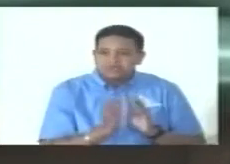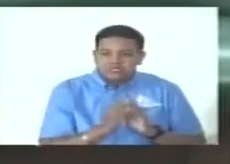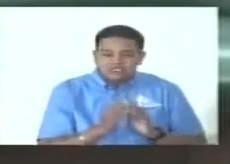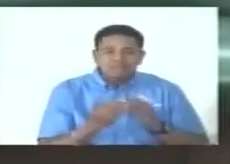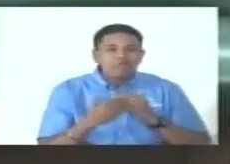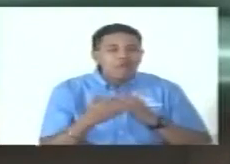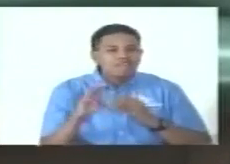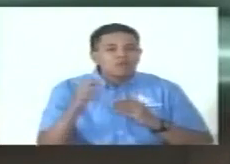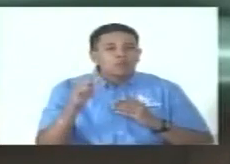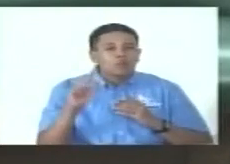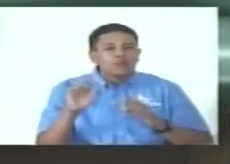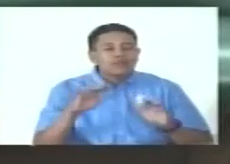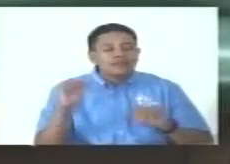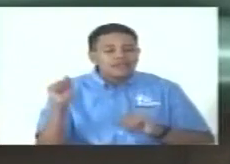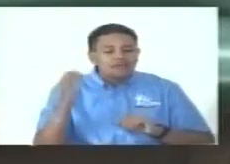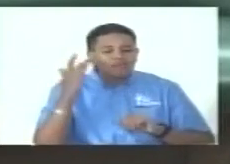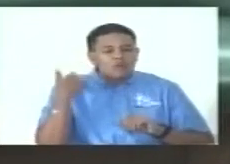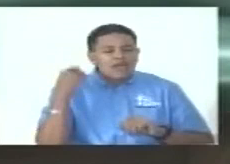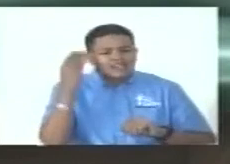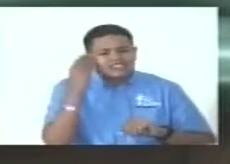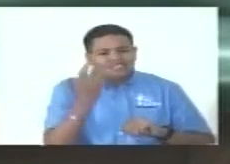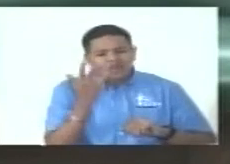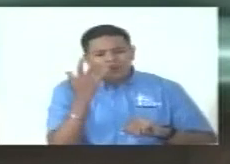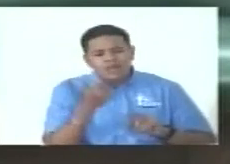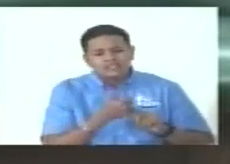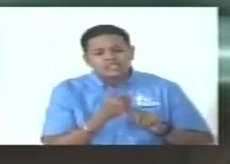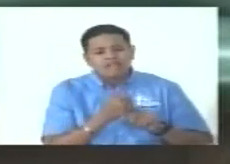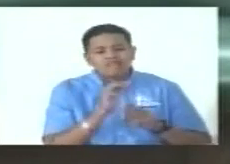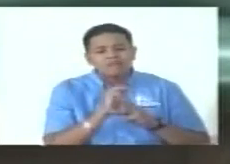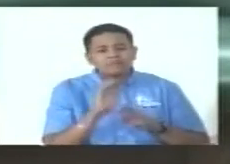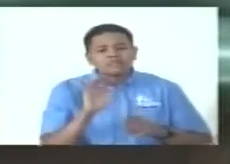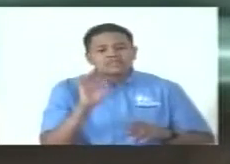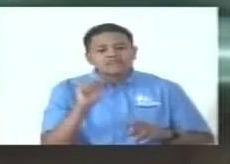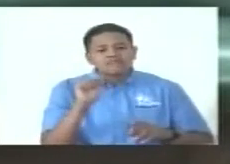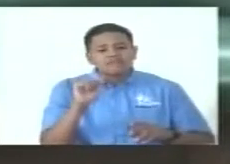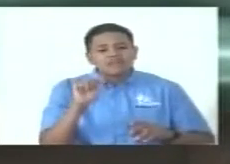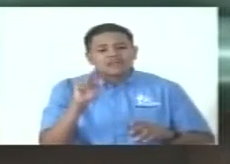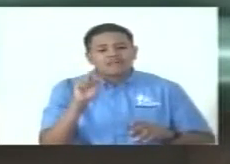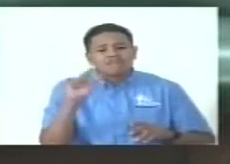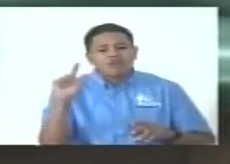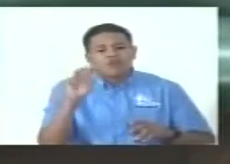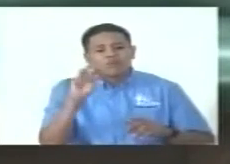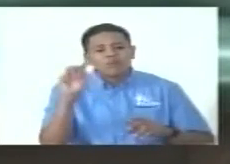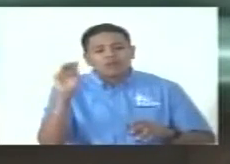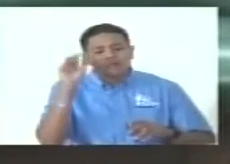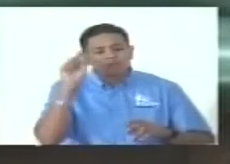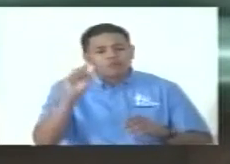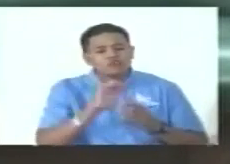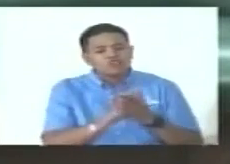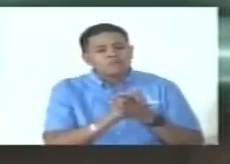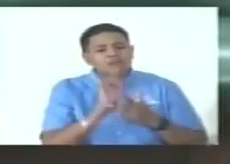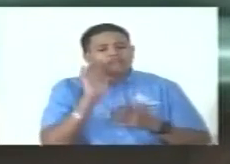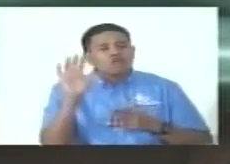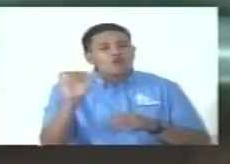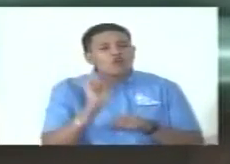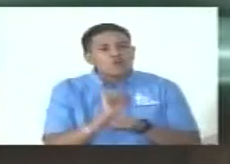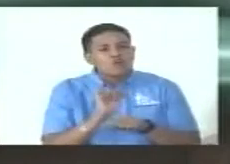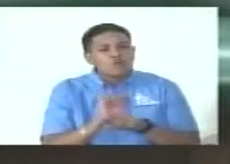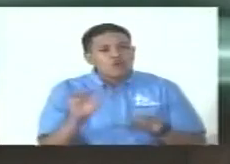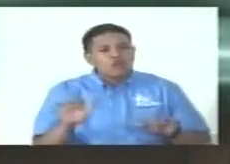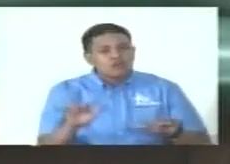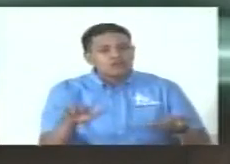And I say this also because I think Minister Favour Williams must be commended for the work that she did.